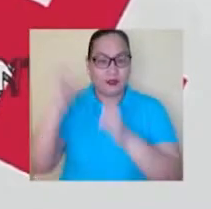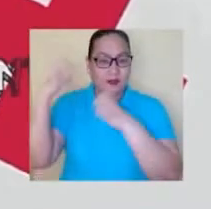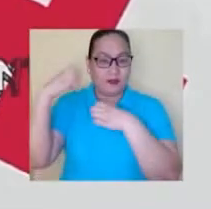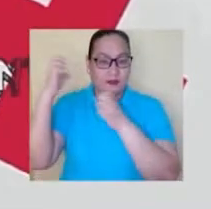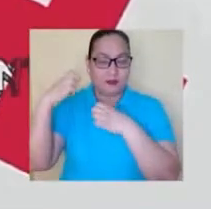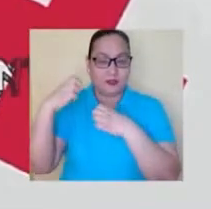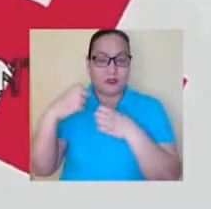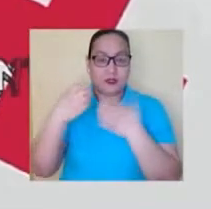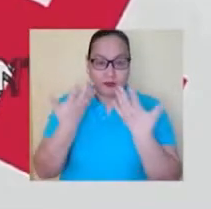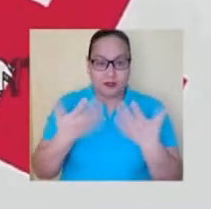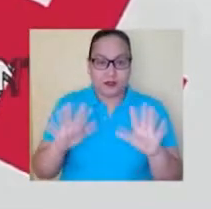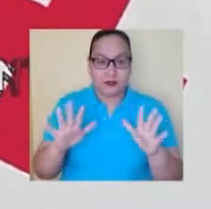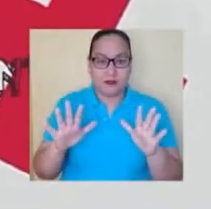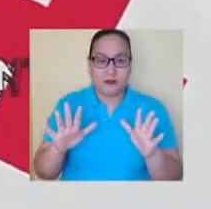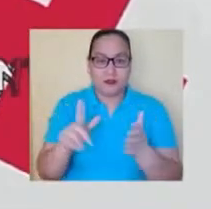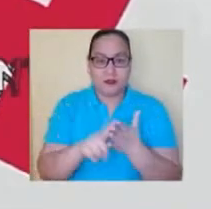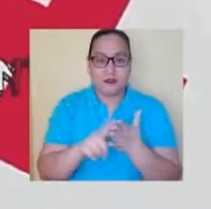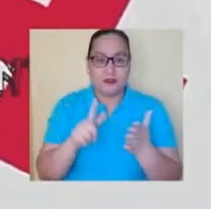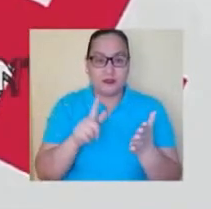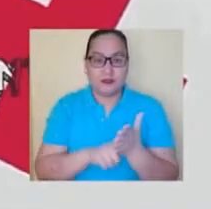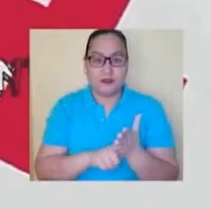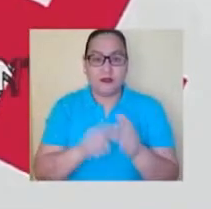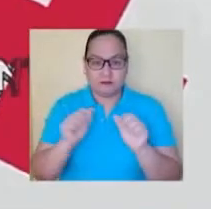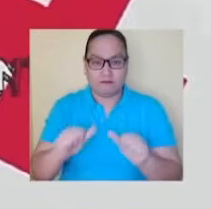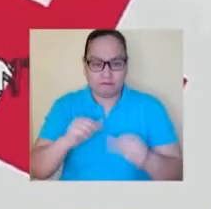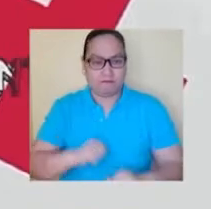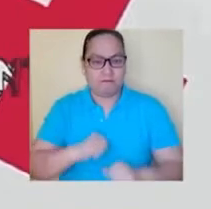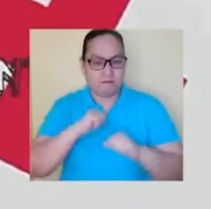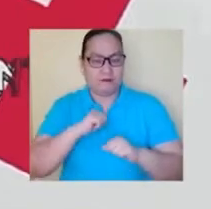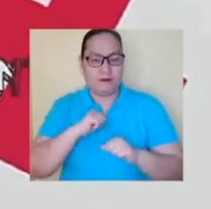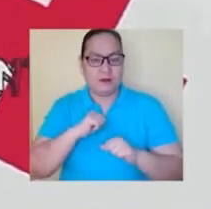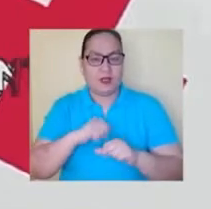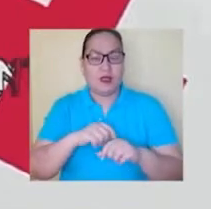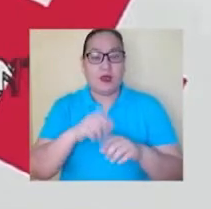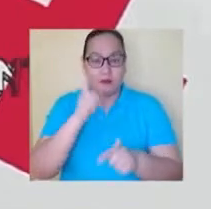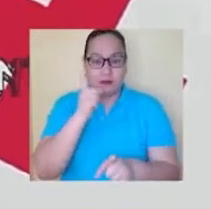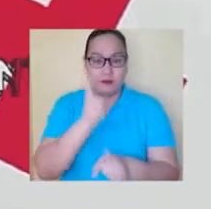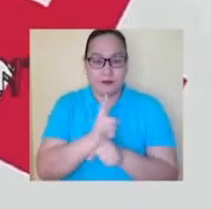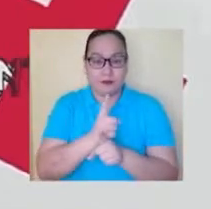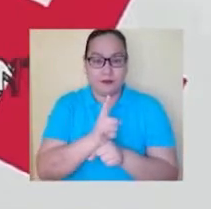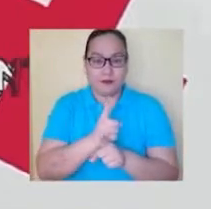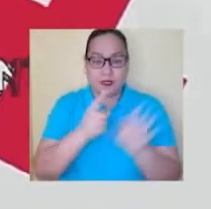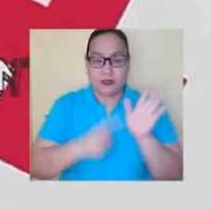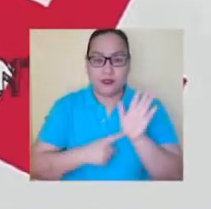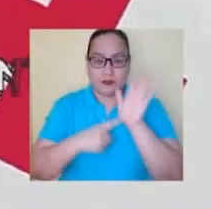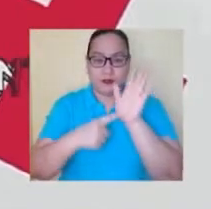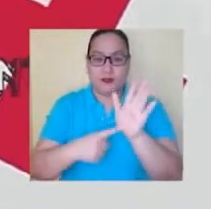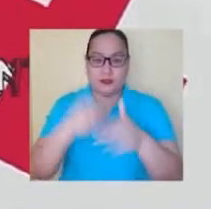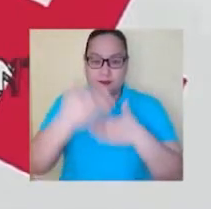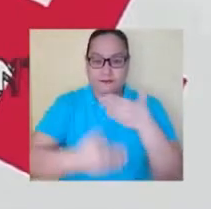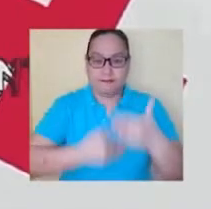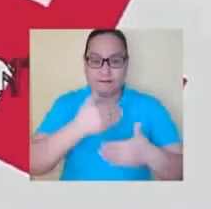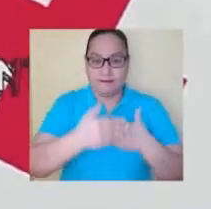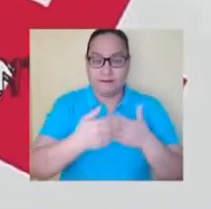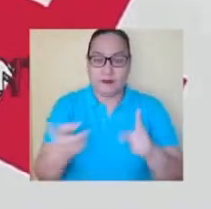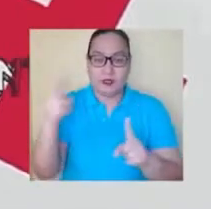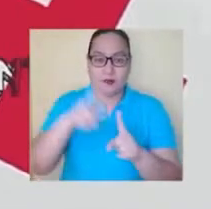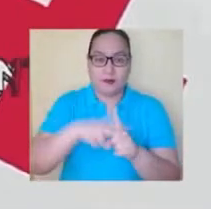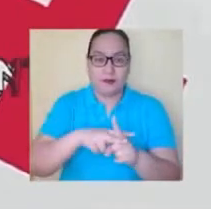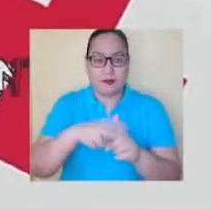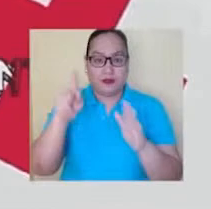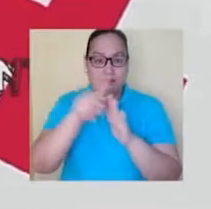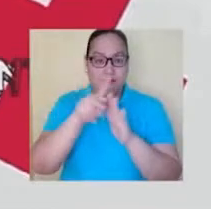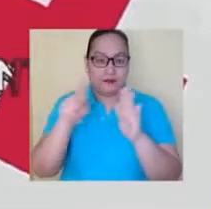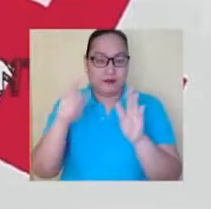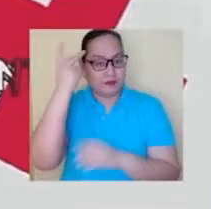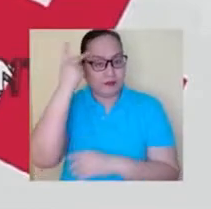lesson, you can confidently and properly demonstrate the said procedures. Apply the principles of first aid